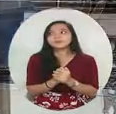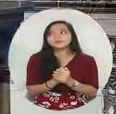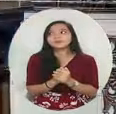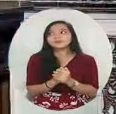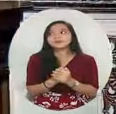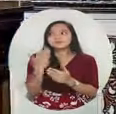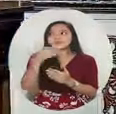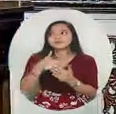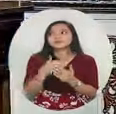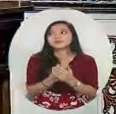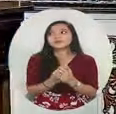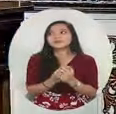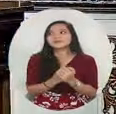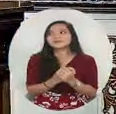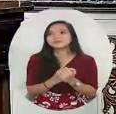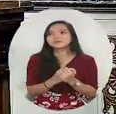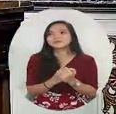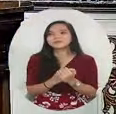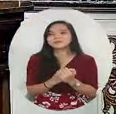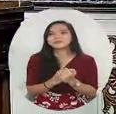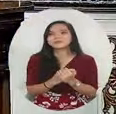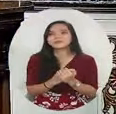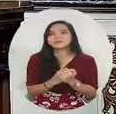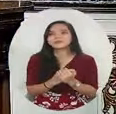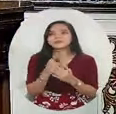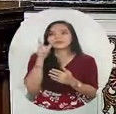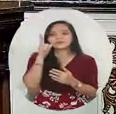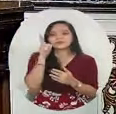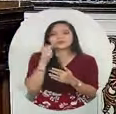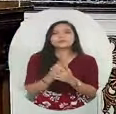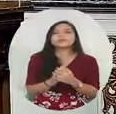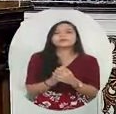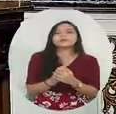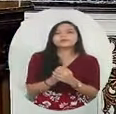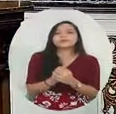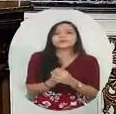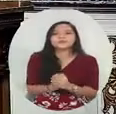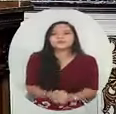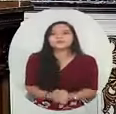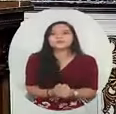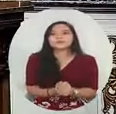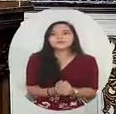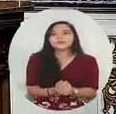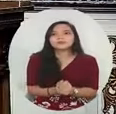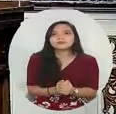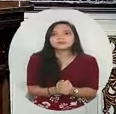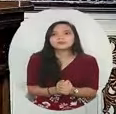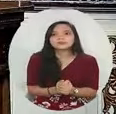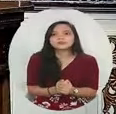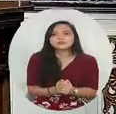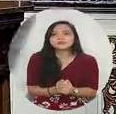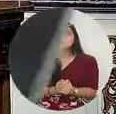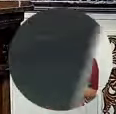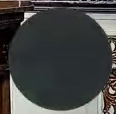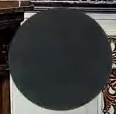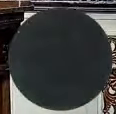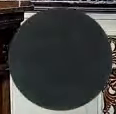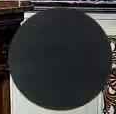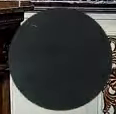The cross summarizes everything that God has done for us. It is a summary of His